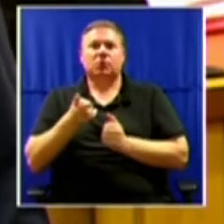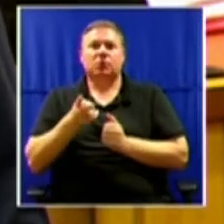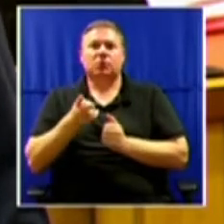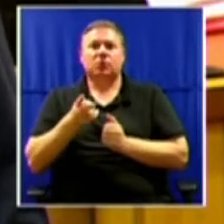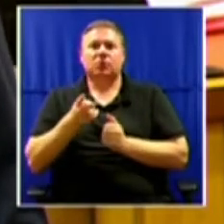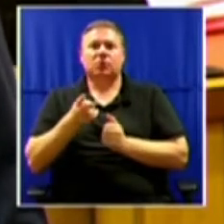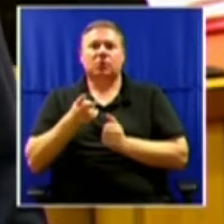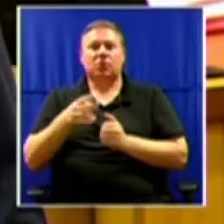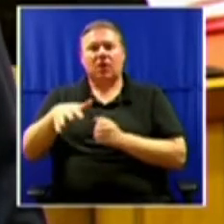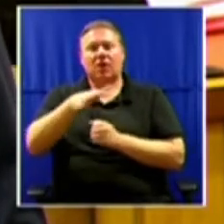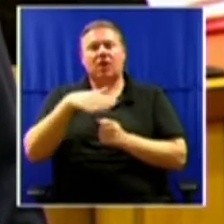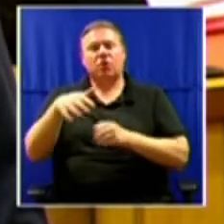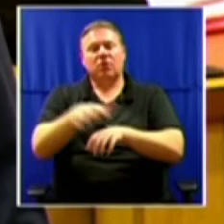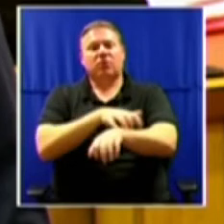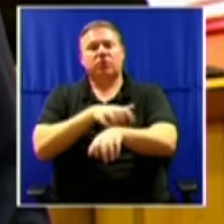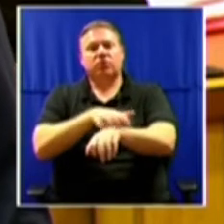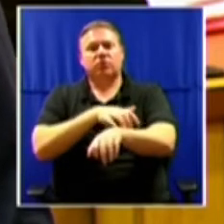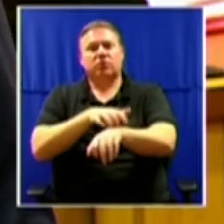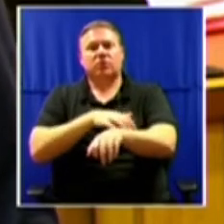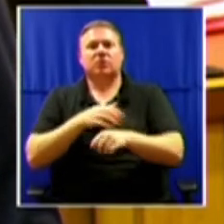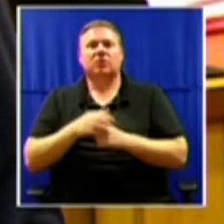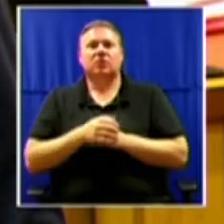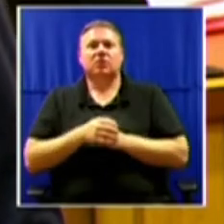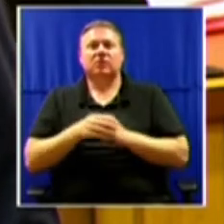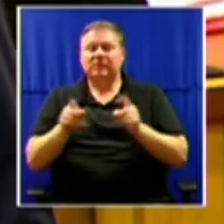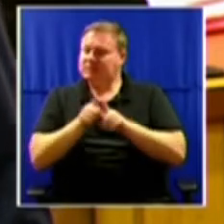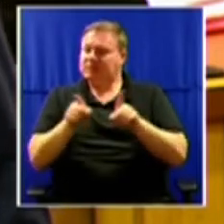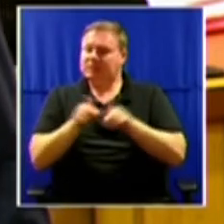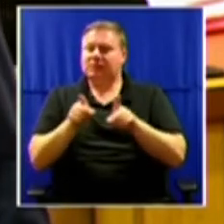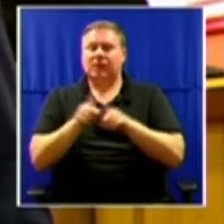rural areas of the country, as the honorable member is